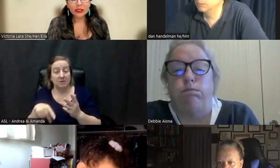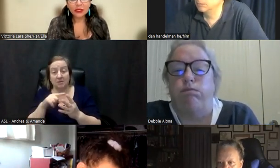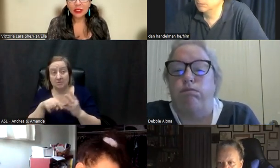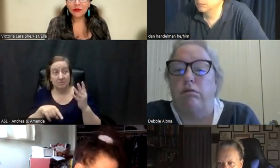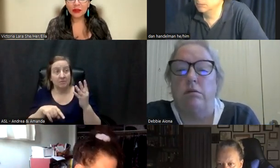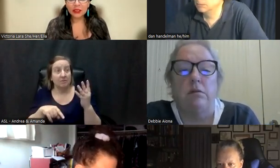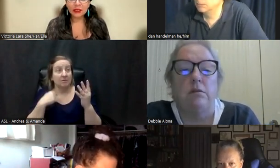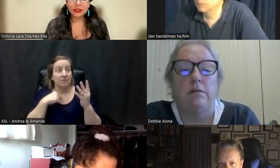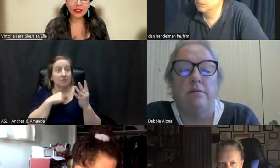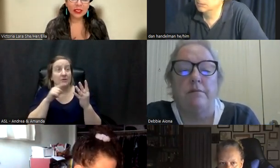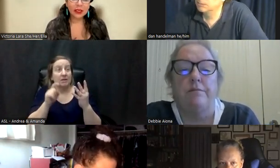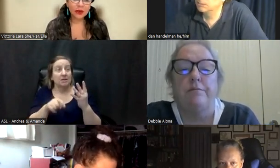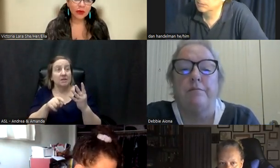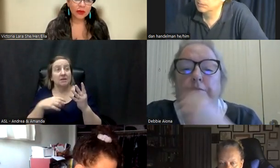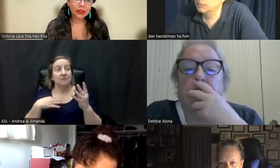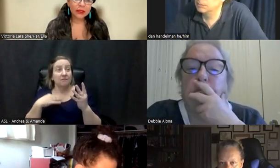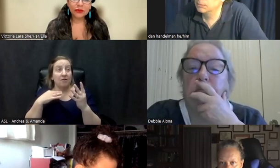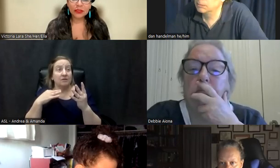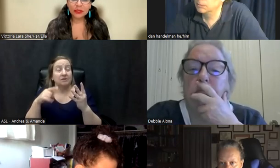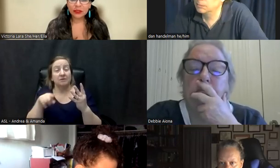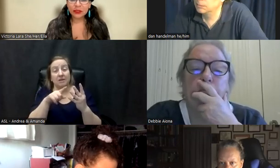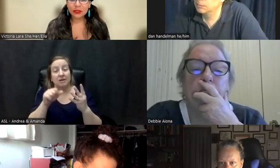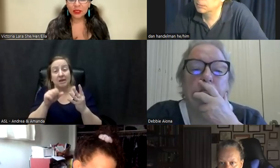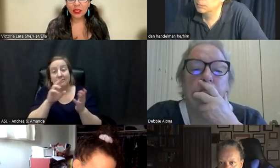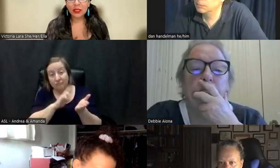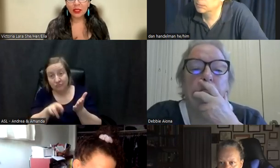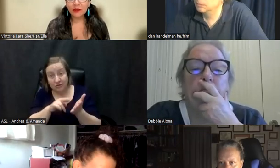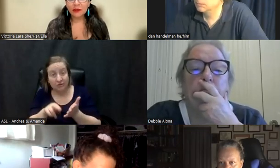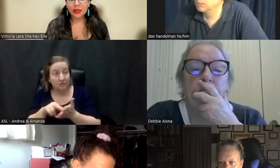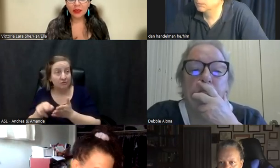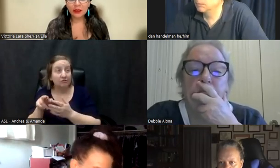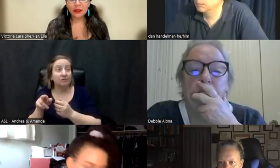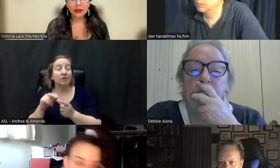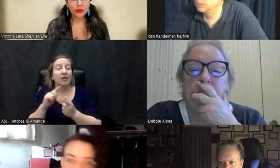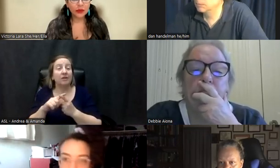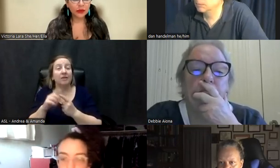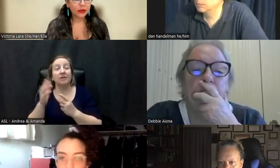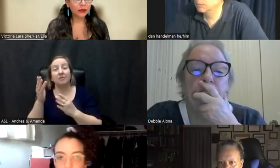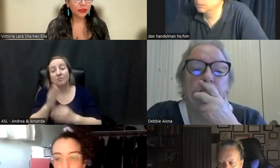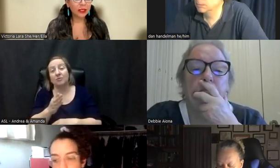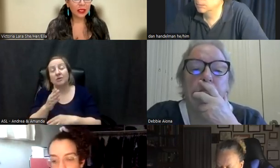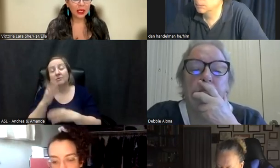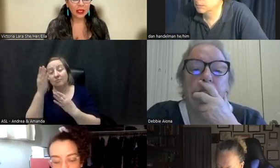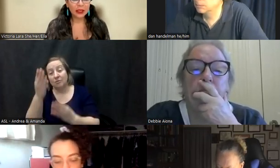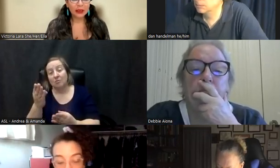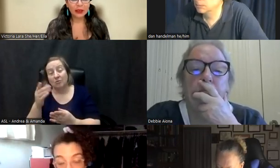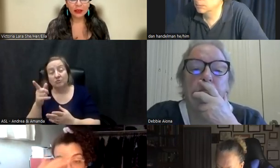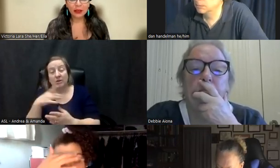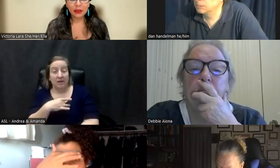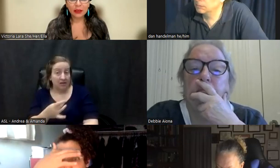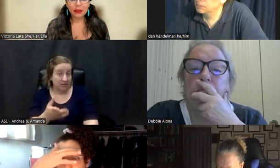We just need volunteers that they can go and do research and then bring the proposals that they